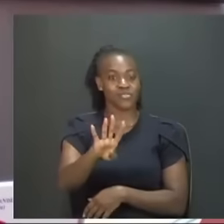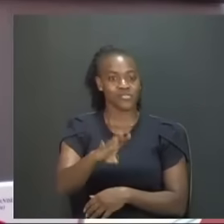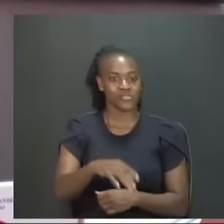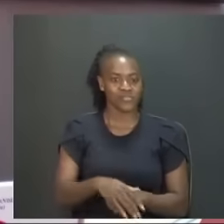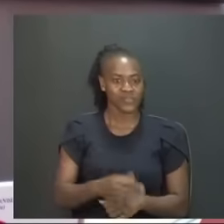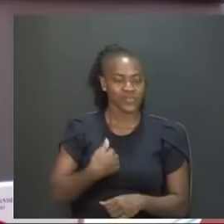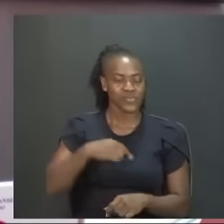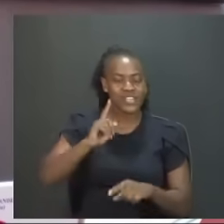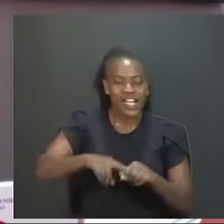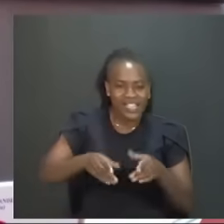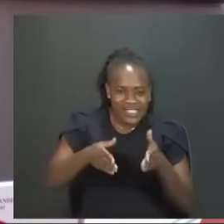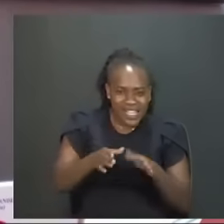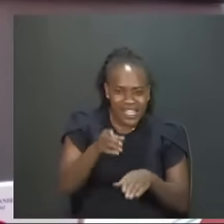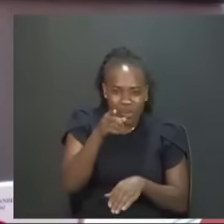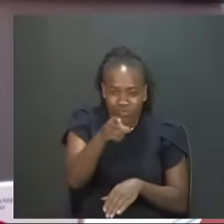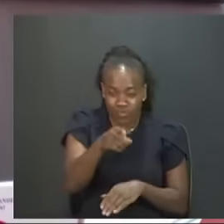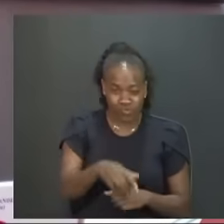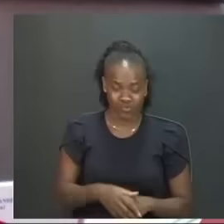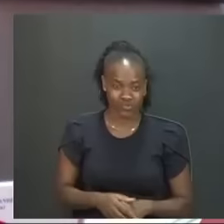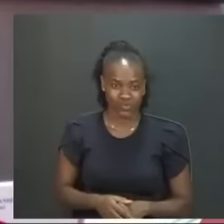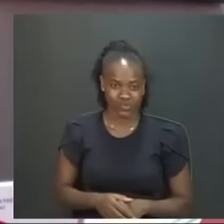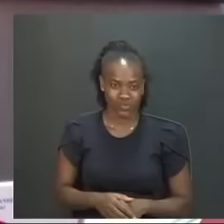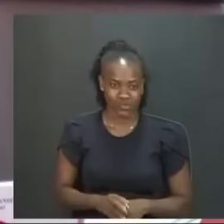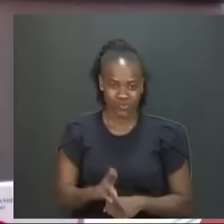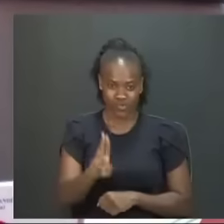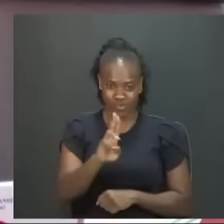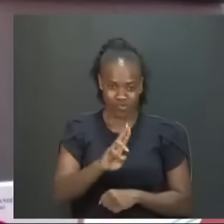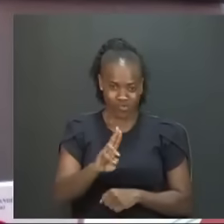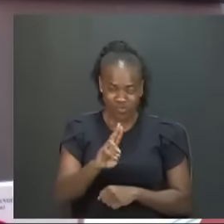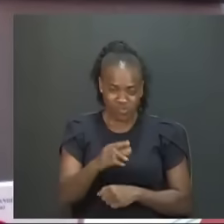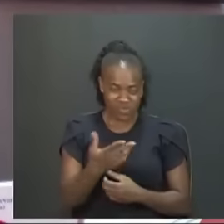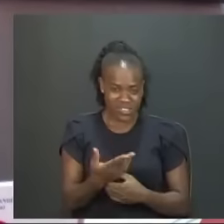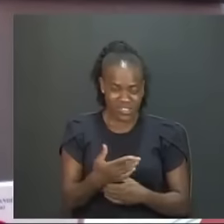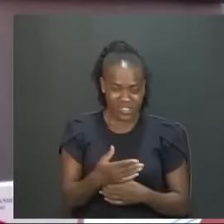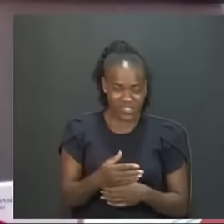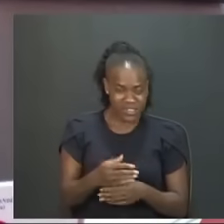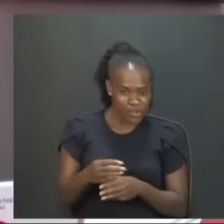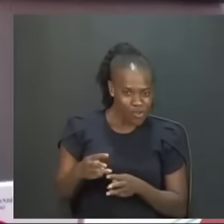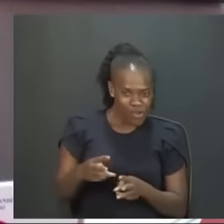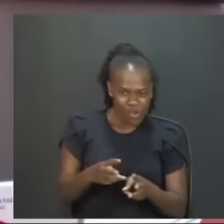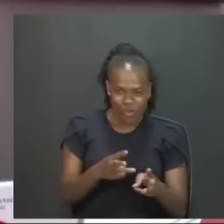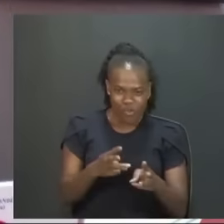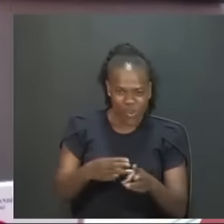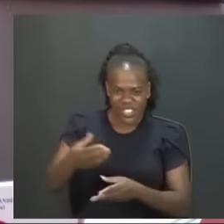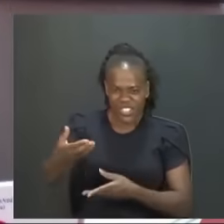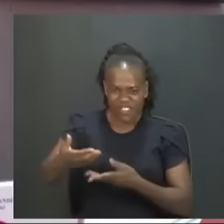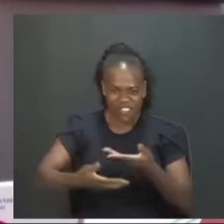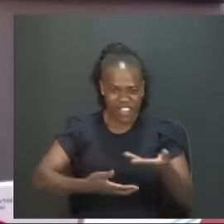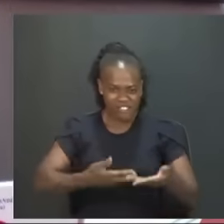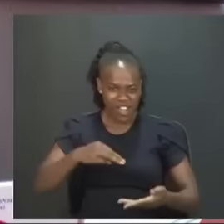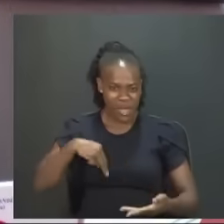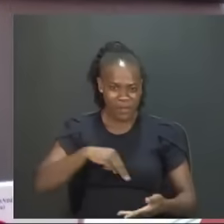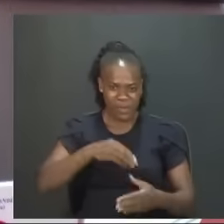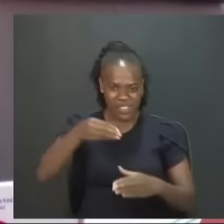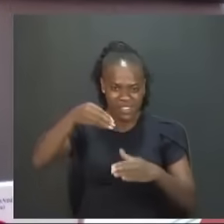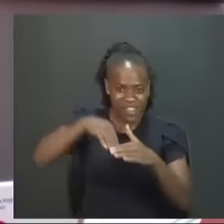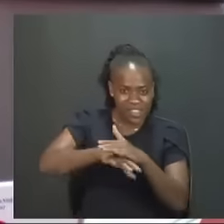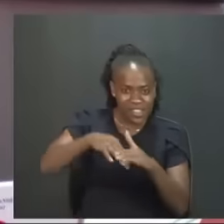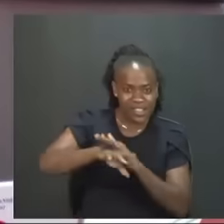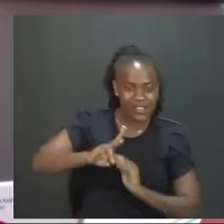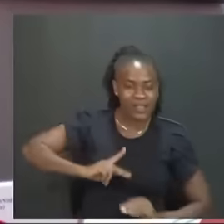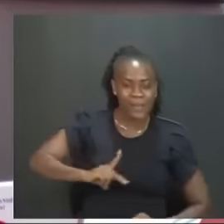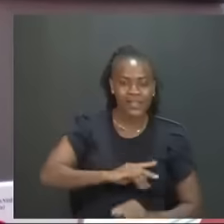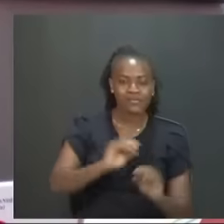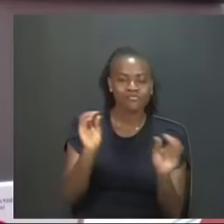We will not allow you to use delay tactics to invite your members to come in. Mr.